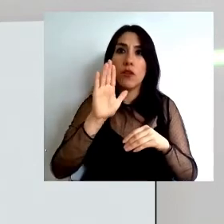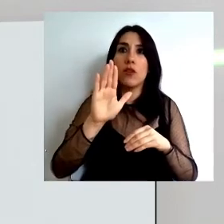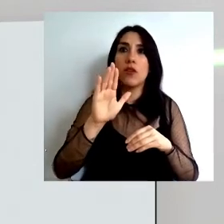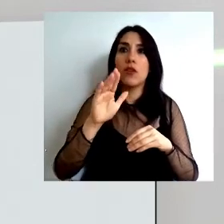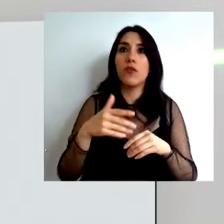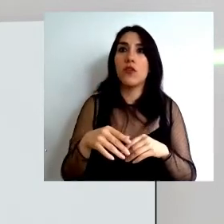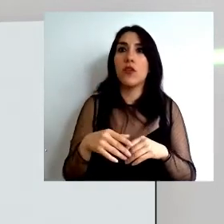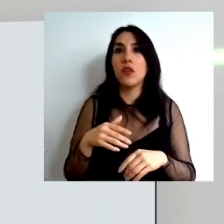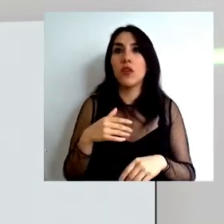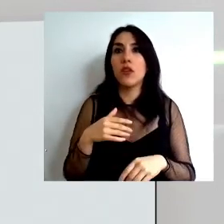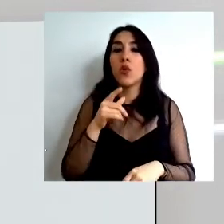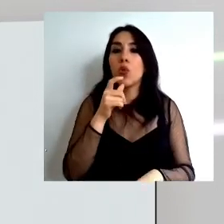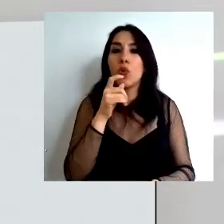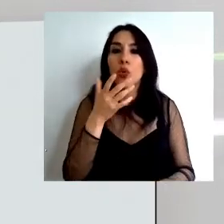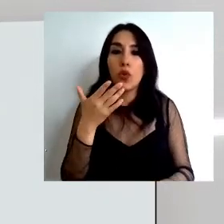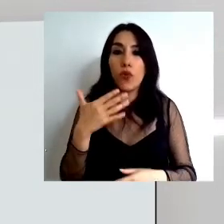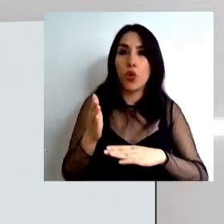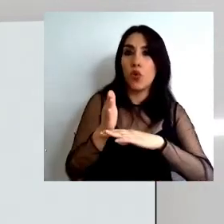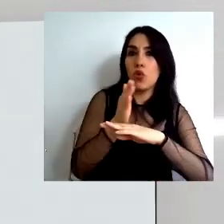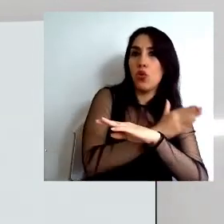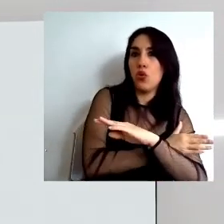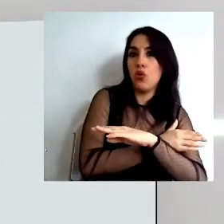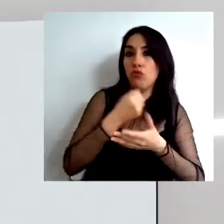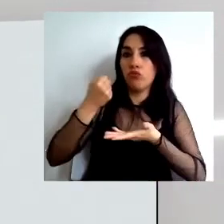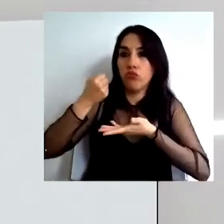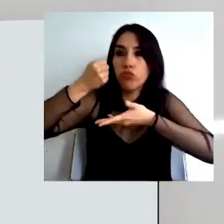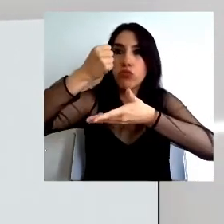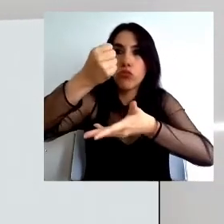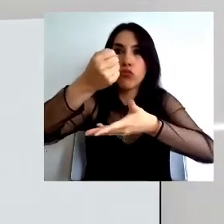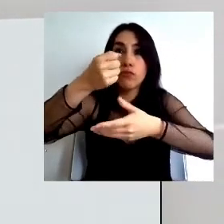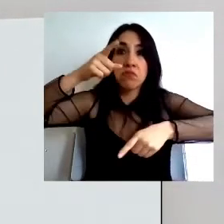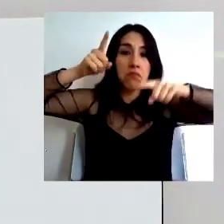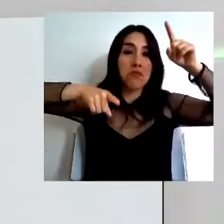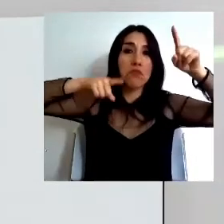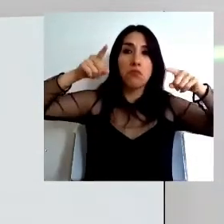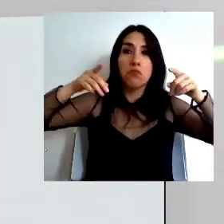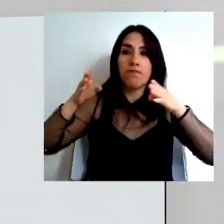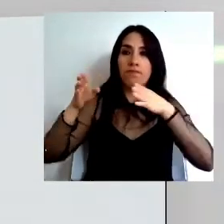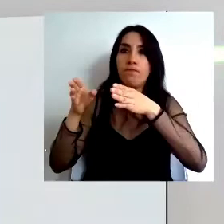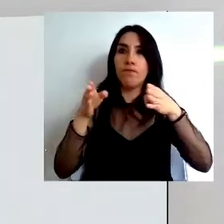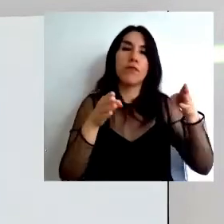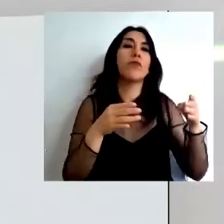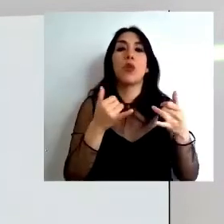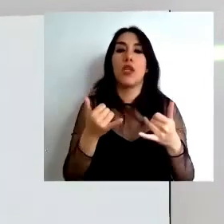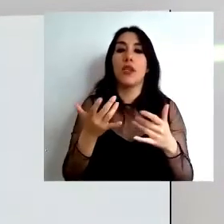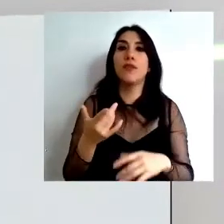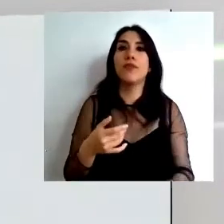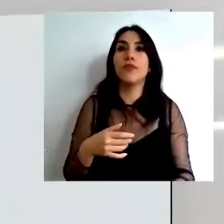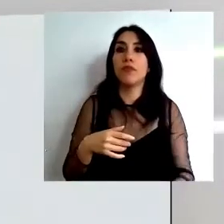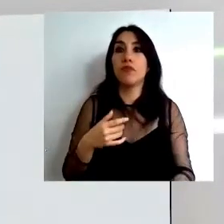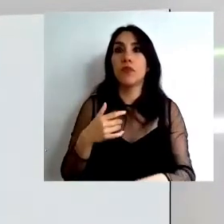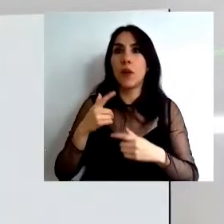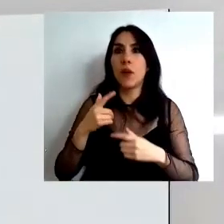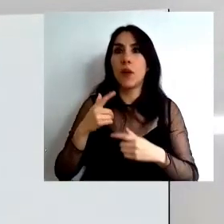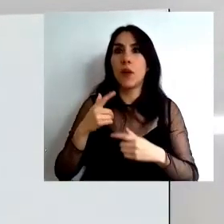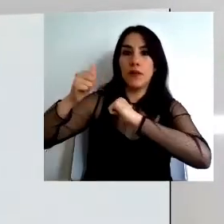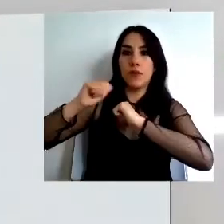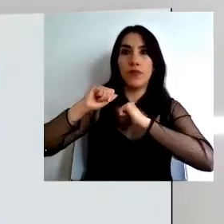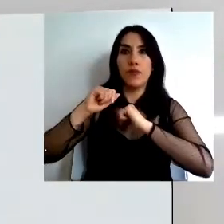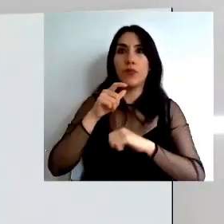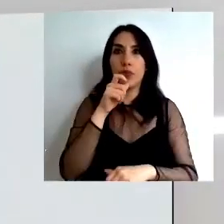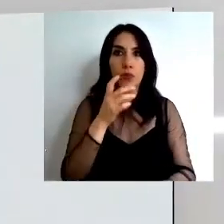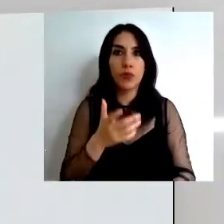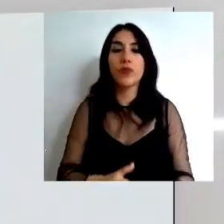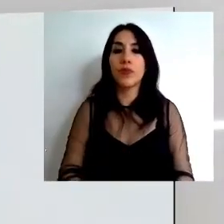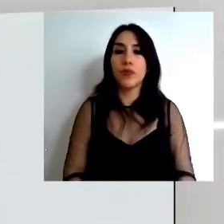challenges projects are facing is this what we call often transition to scale. So before you can